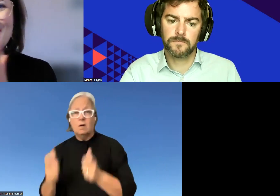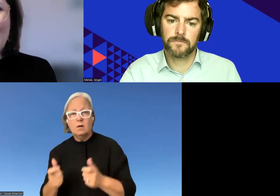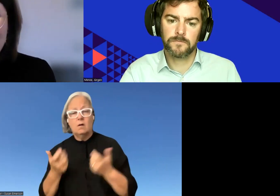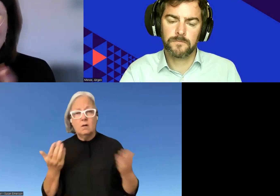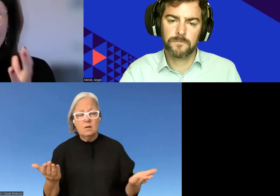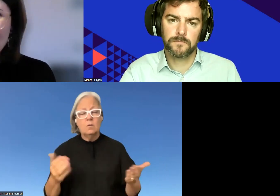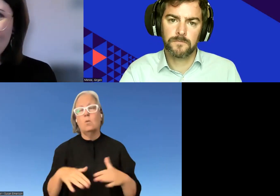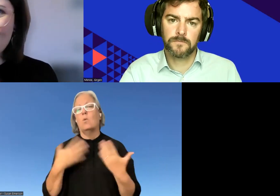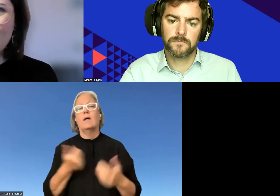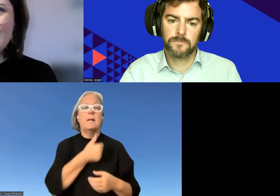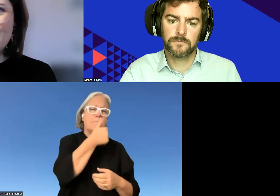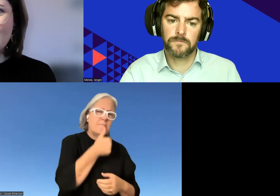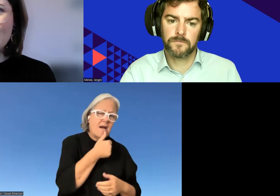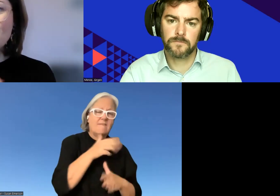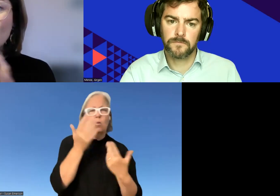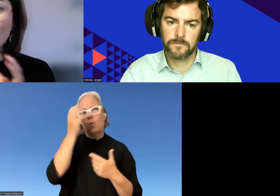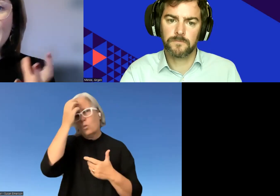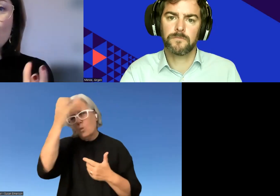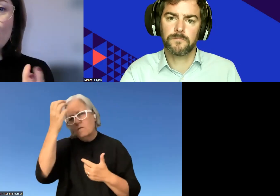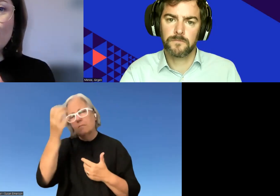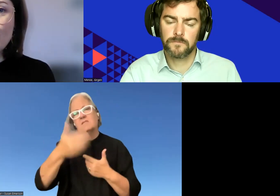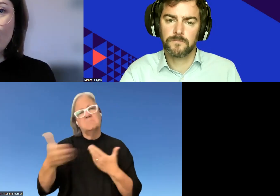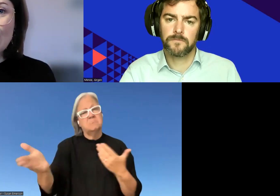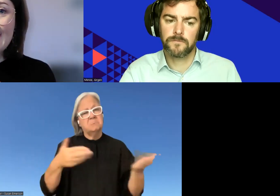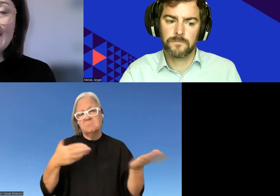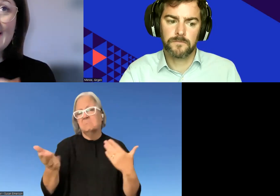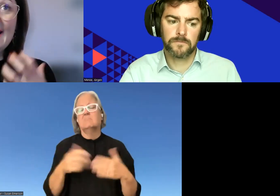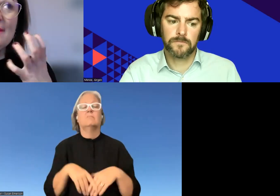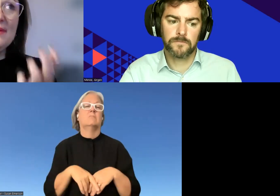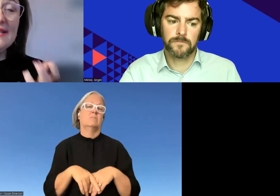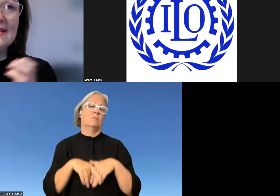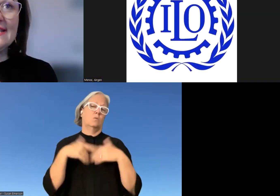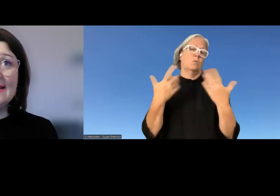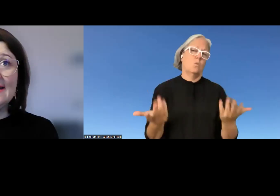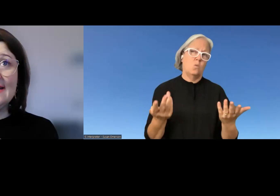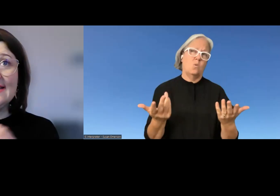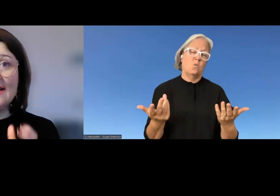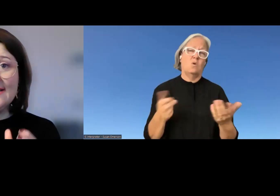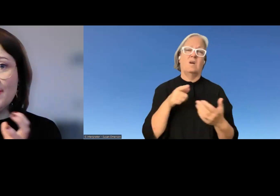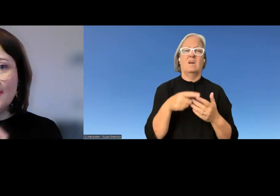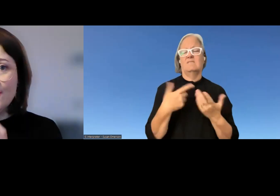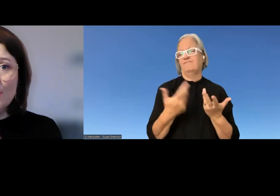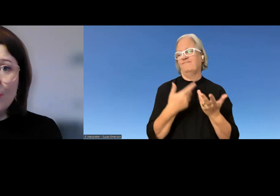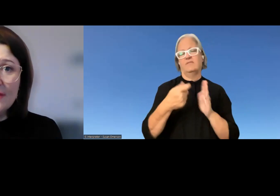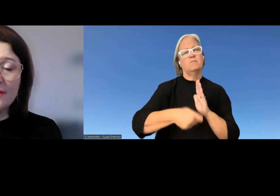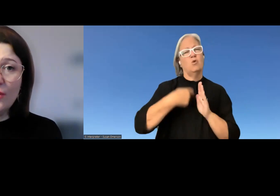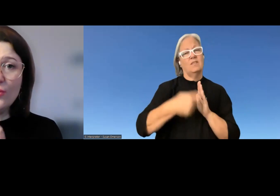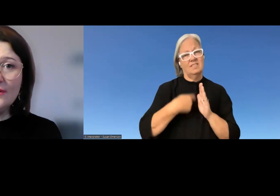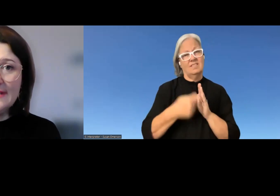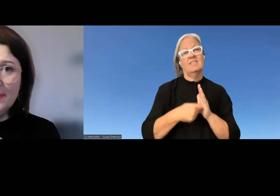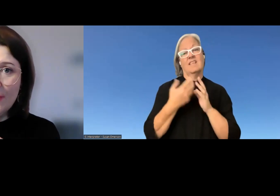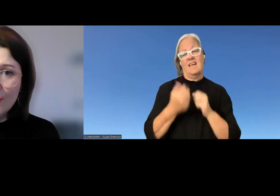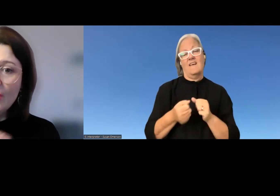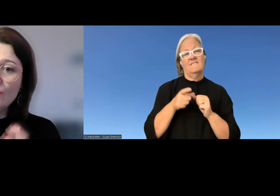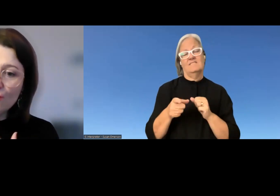private public sector, perhaps partnerships, or it could be also projects that a business started a partnership with a